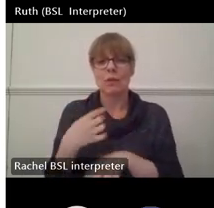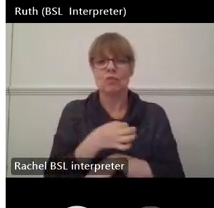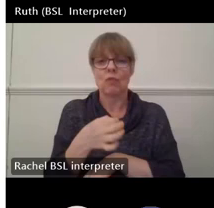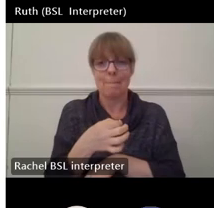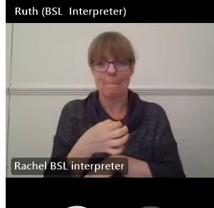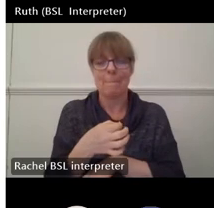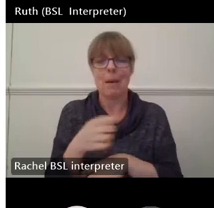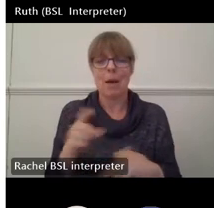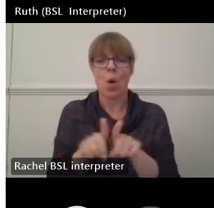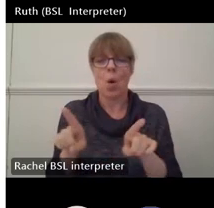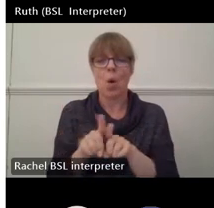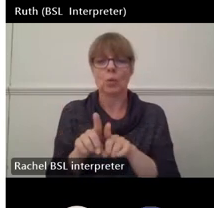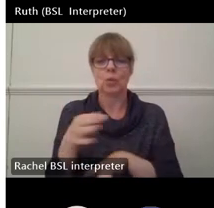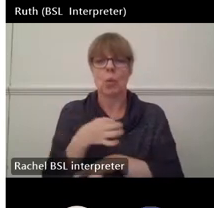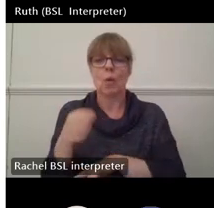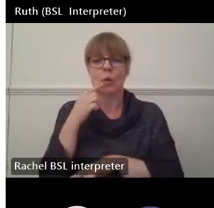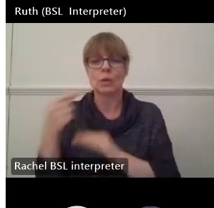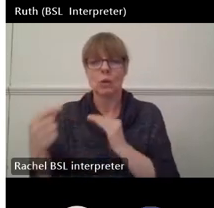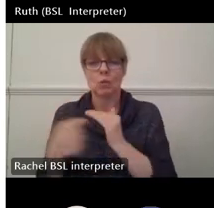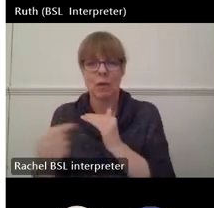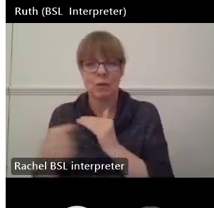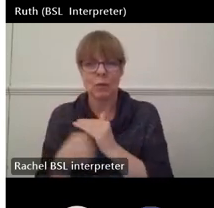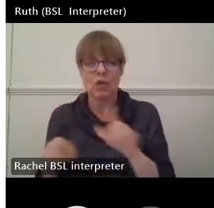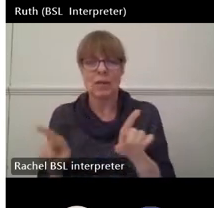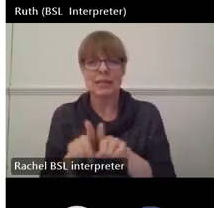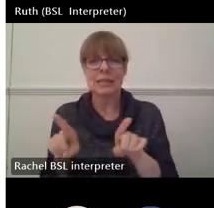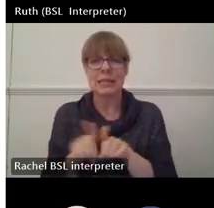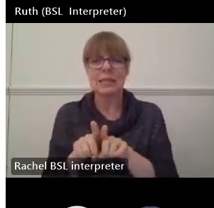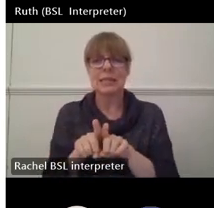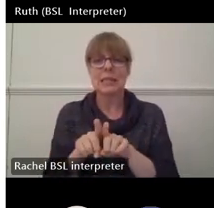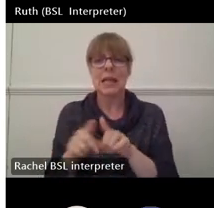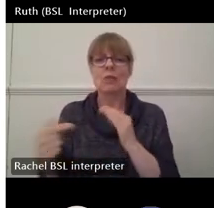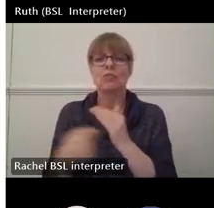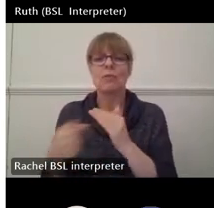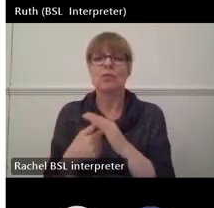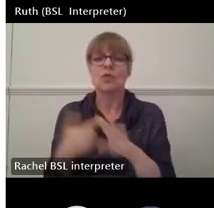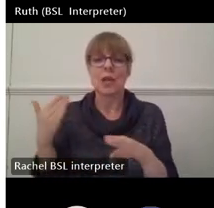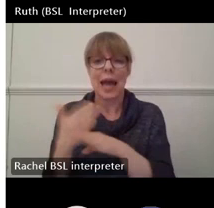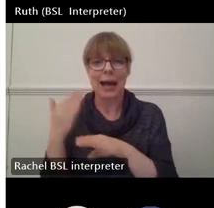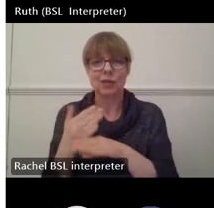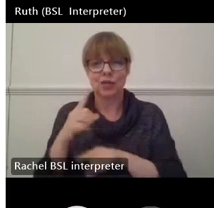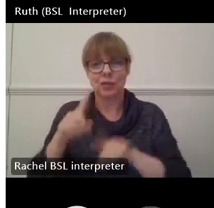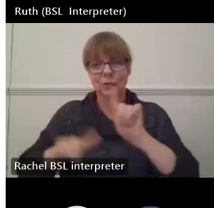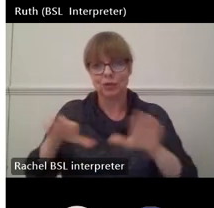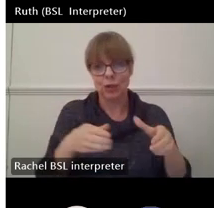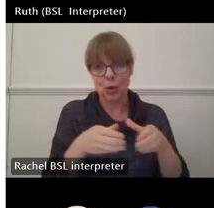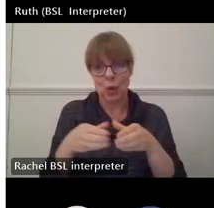with Refugee and with Refugee